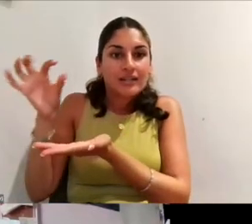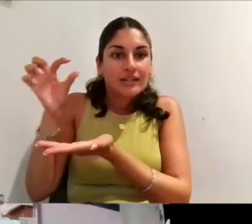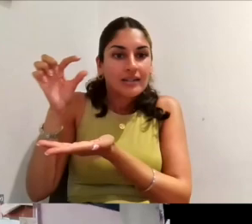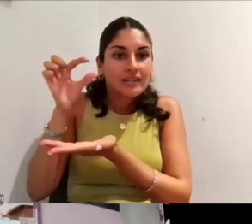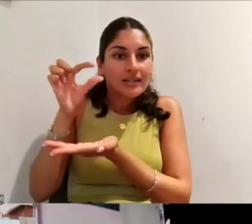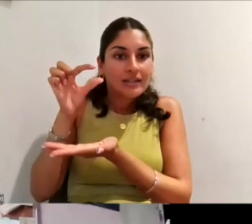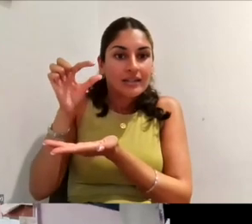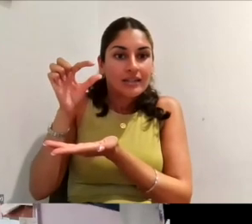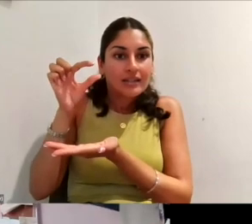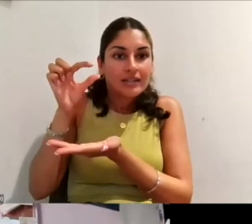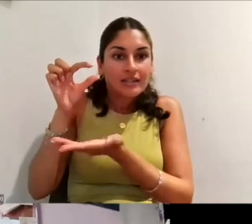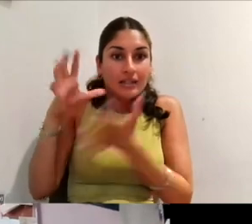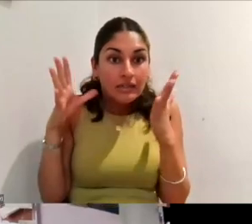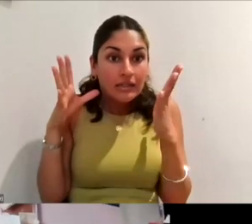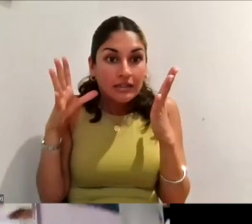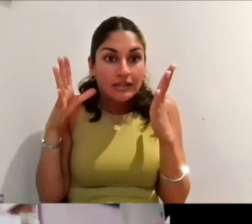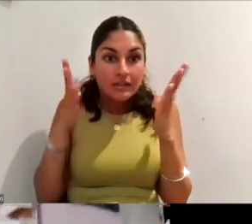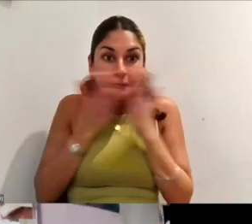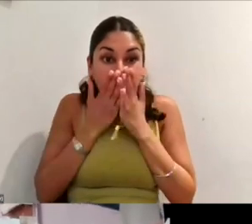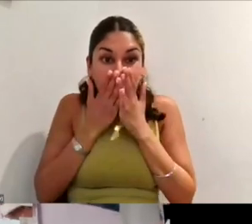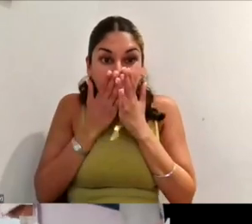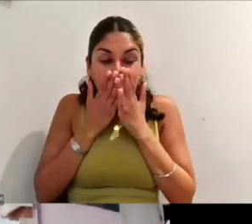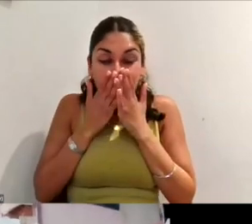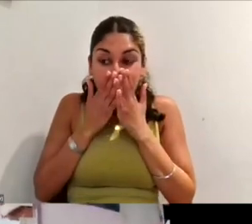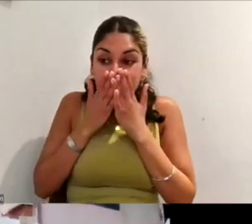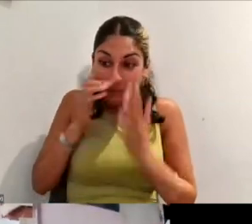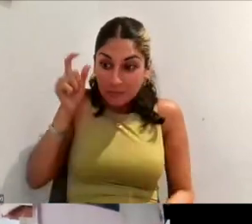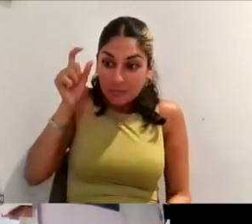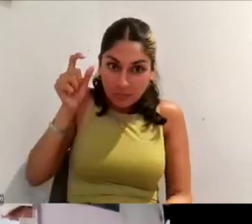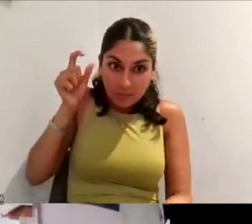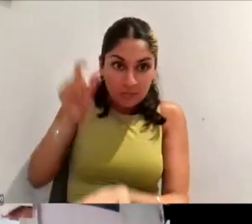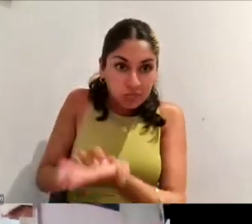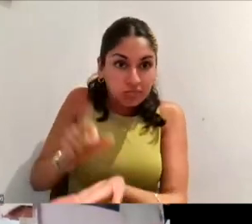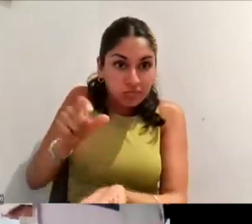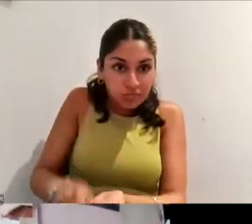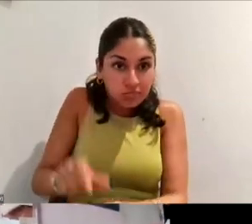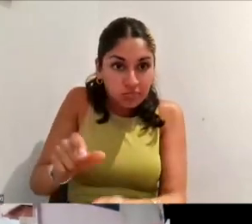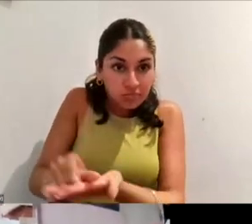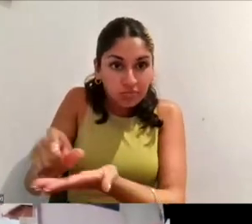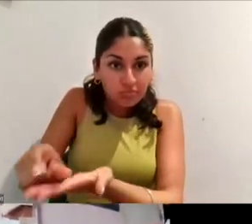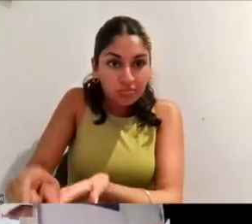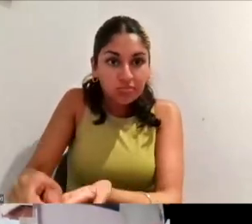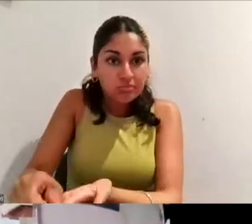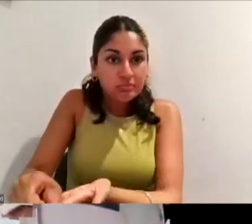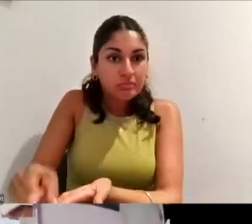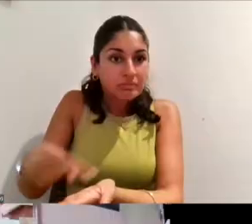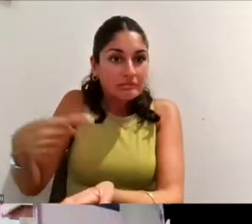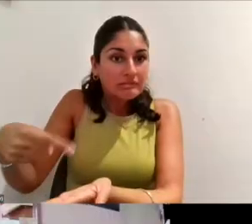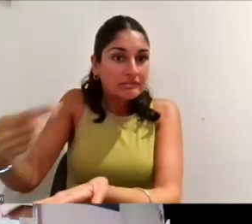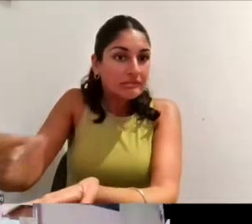With a sudden spasm and a jerk, I dropped it.